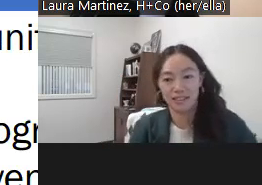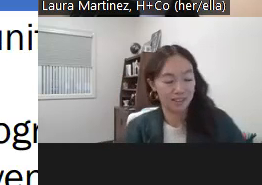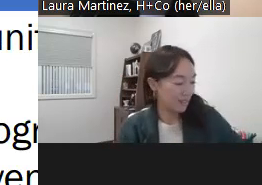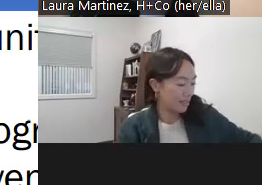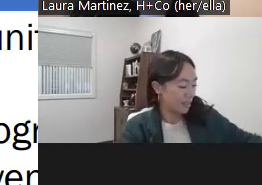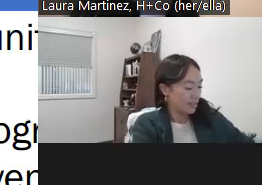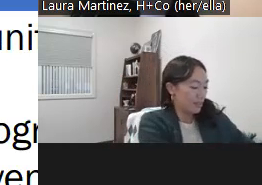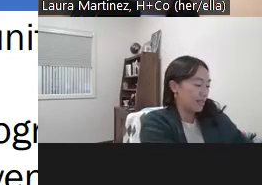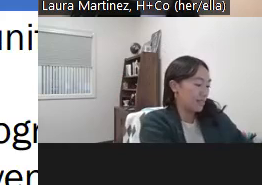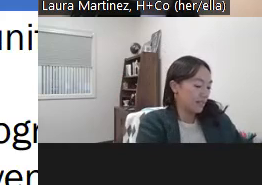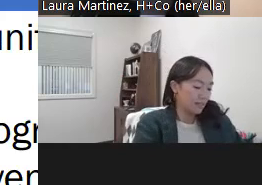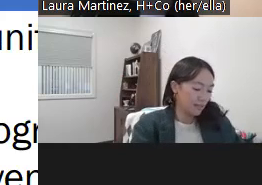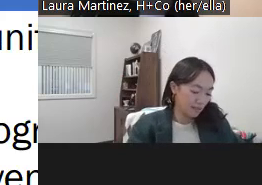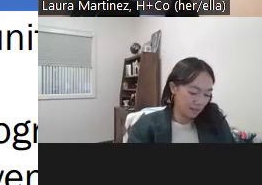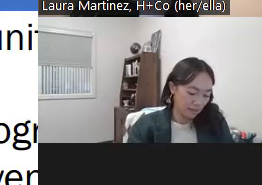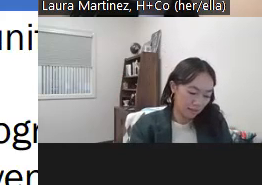to